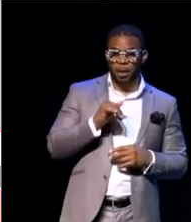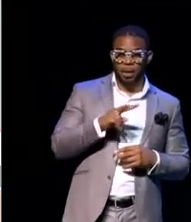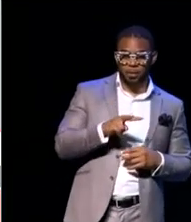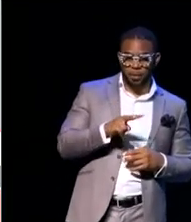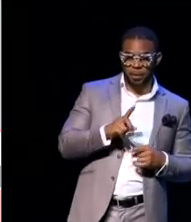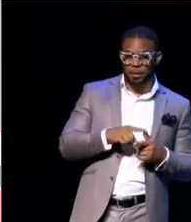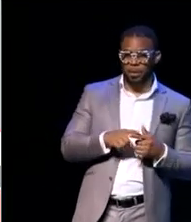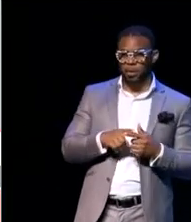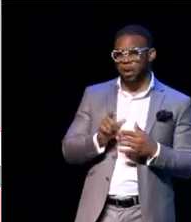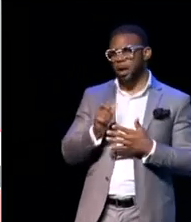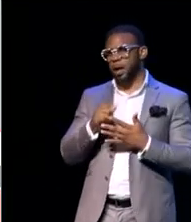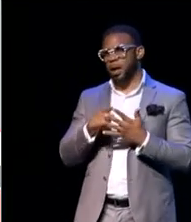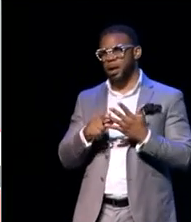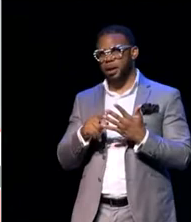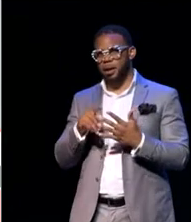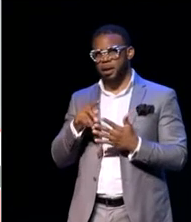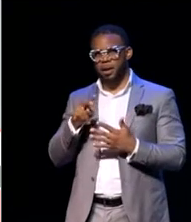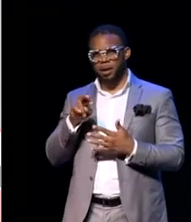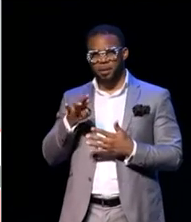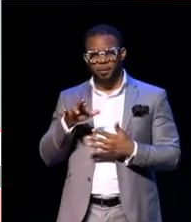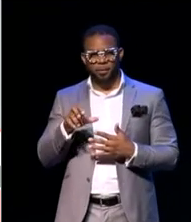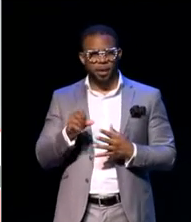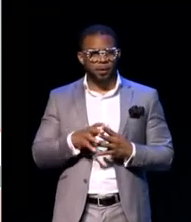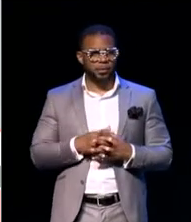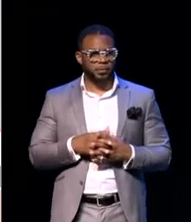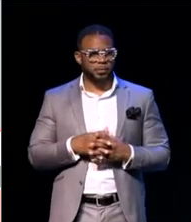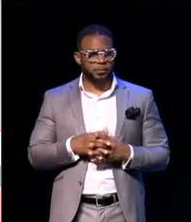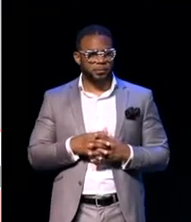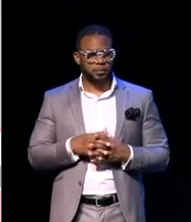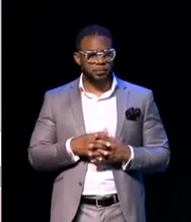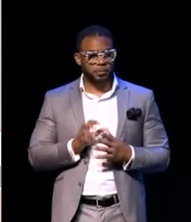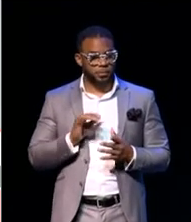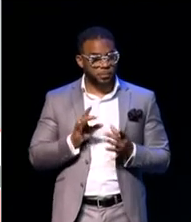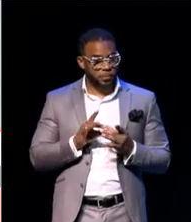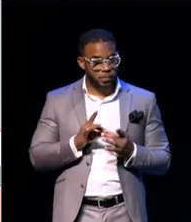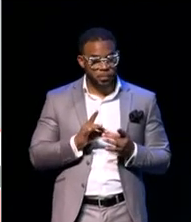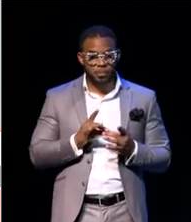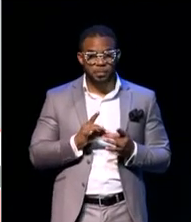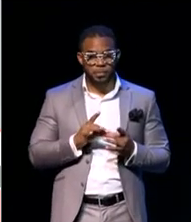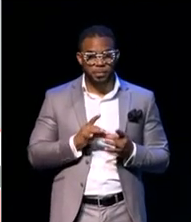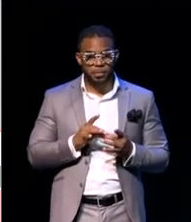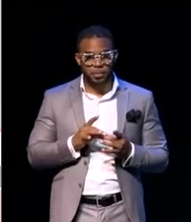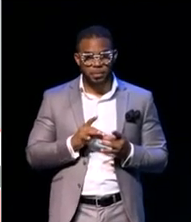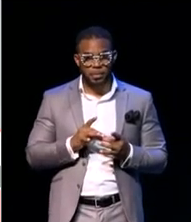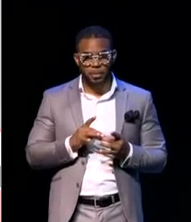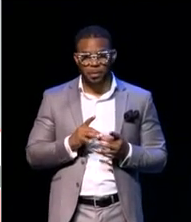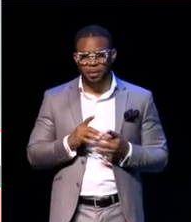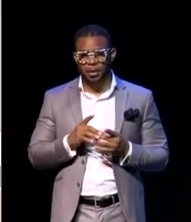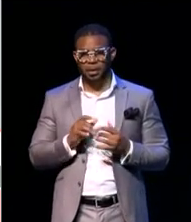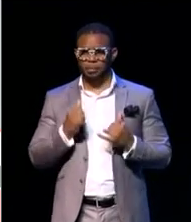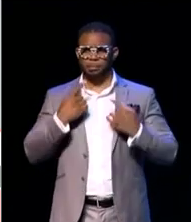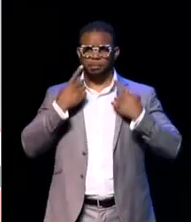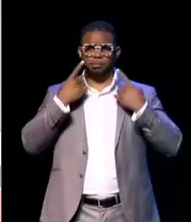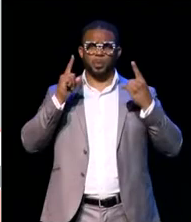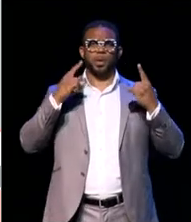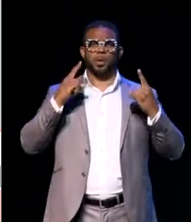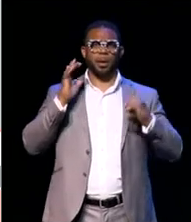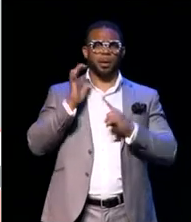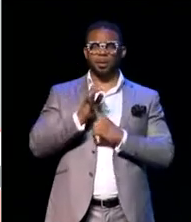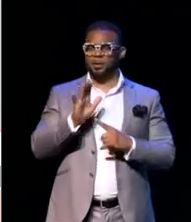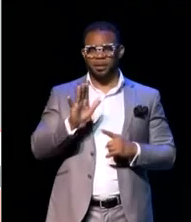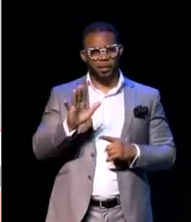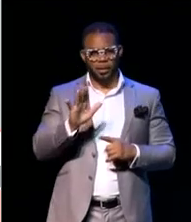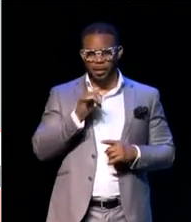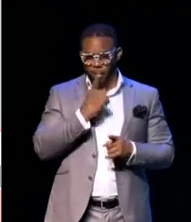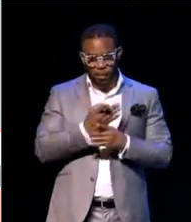HIV or these other viruses. So, you know, like I said, declaring victory is not the right thing. We can